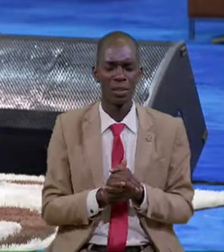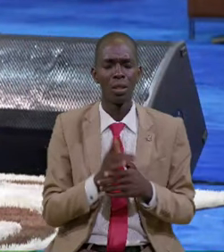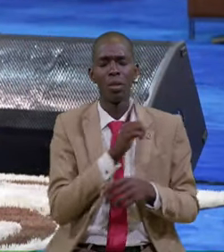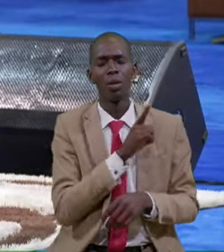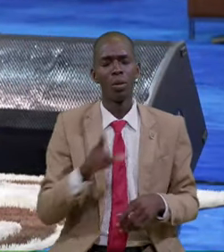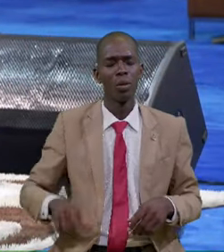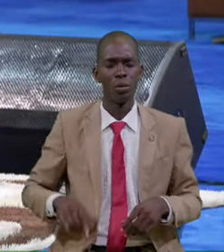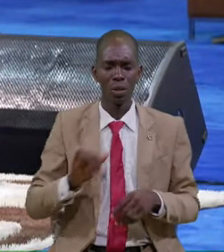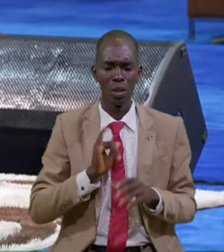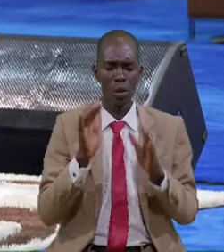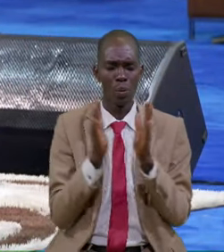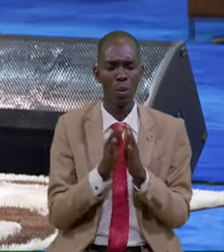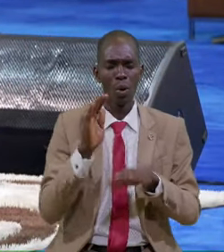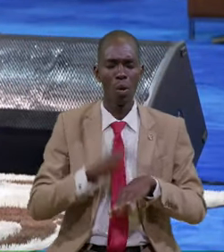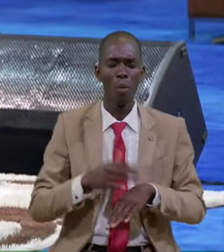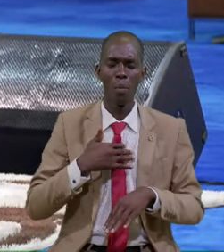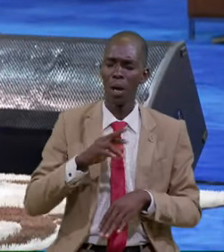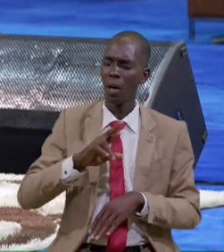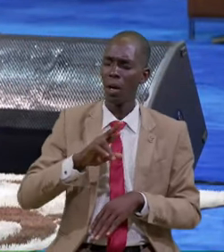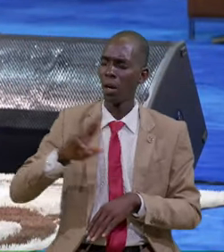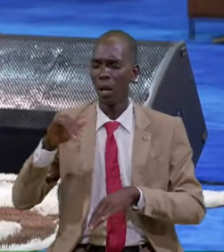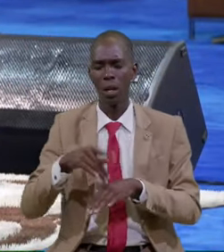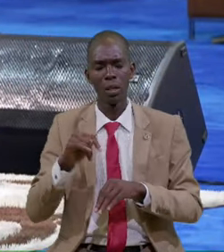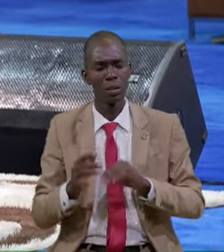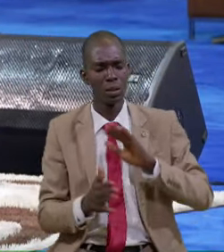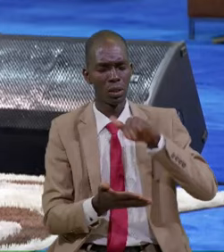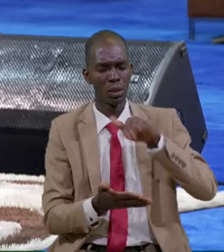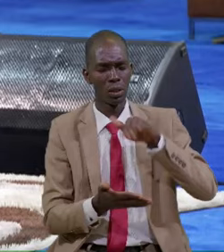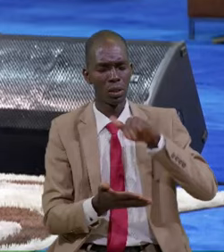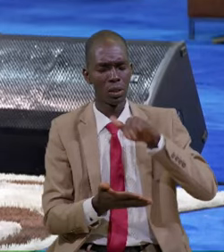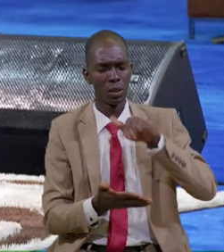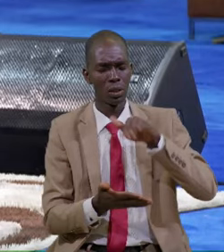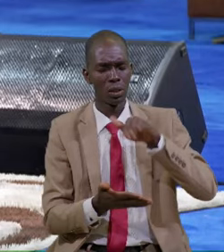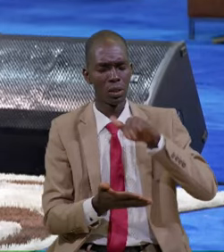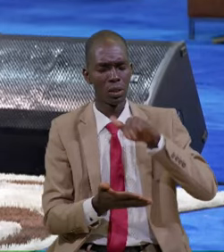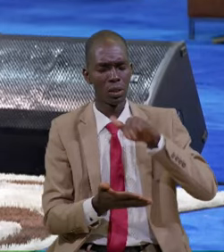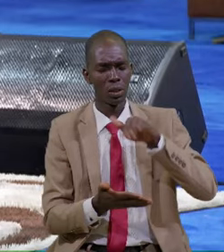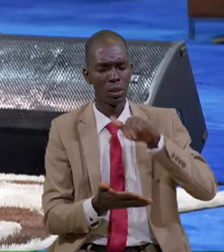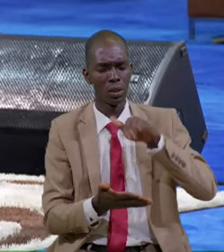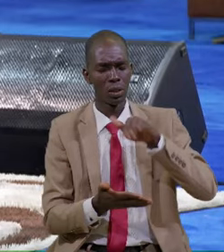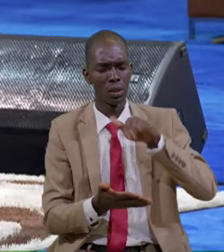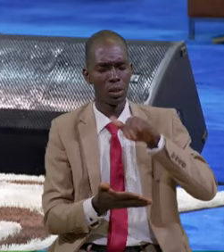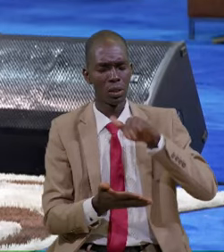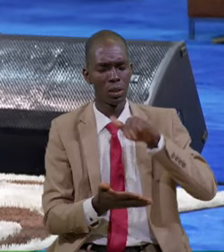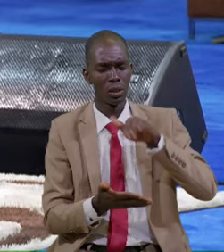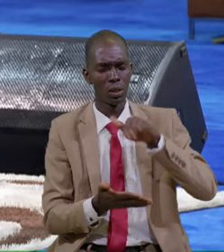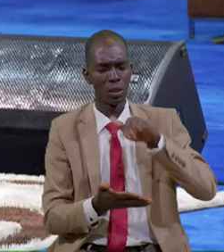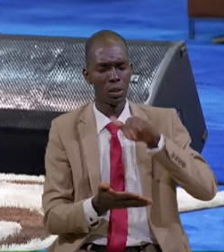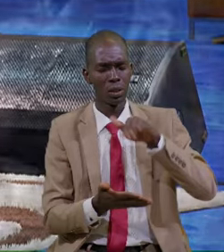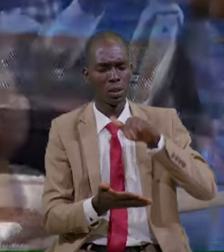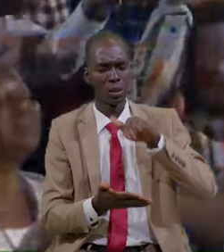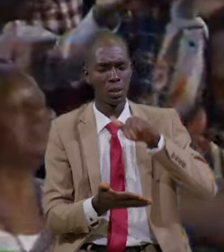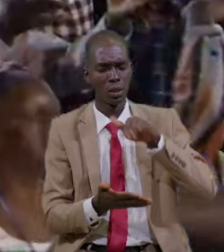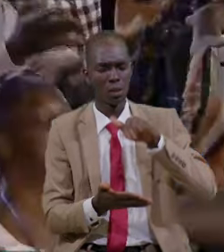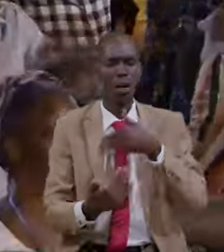pray on my right, at the center, at the back, at the left, confirm your signs and